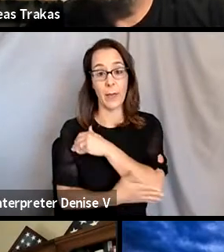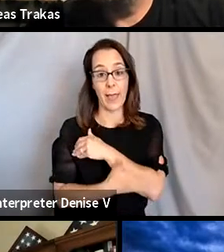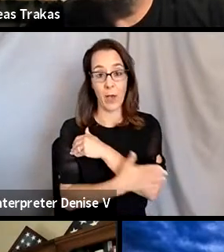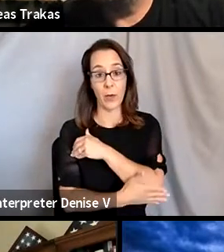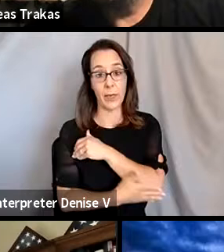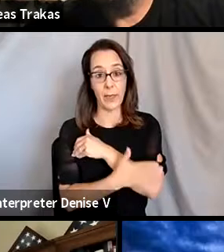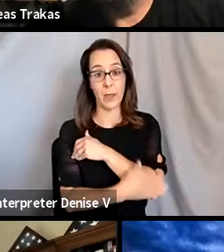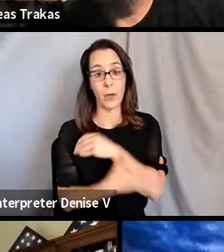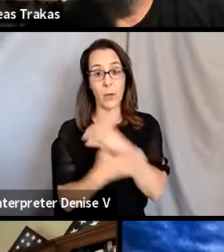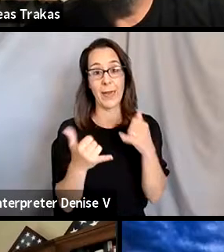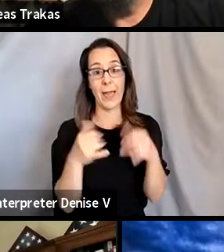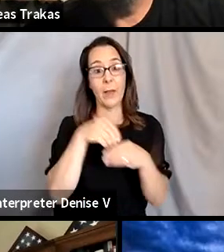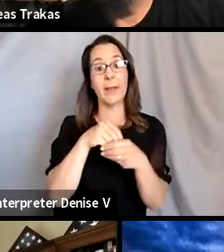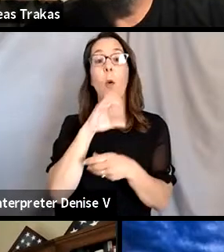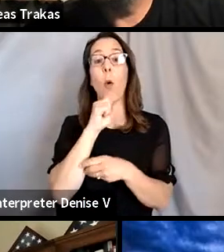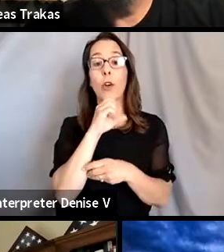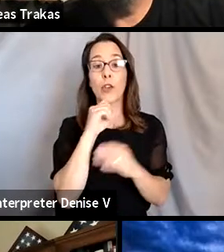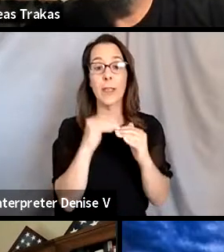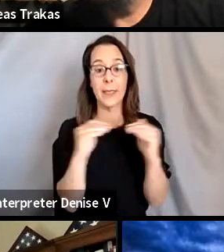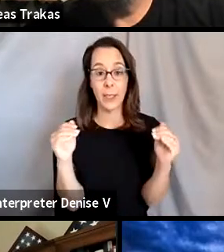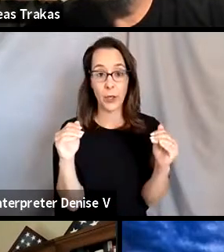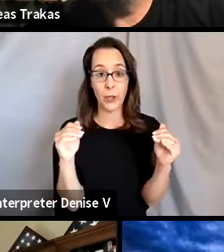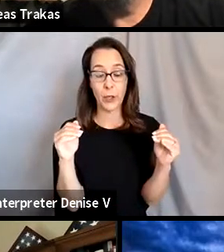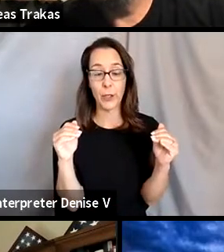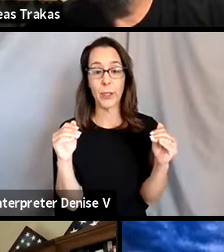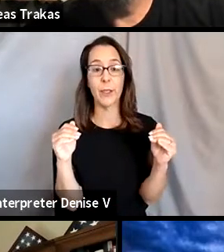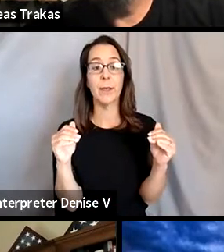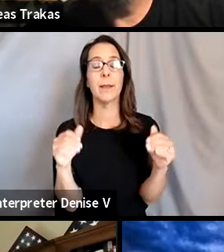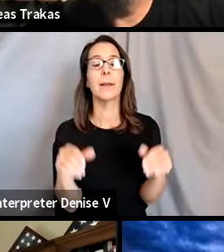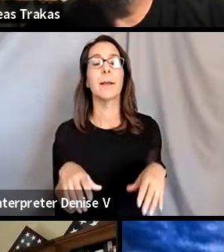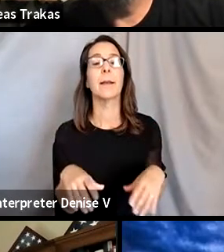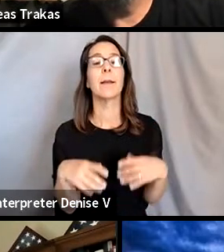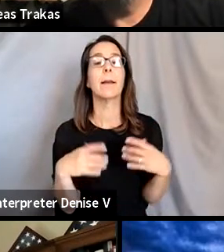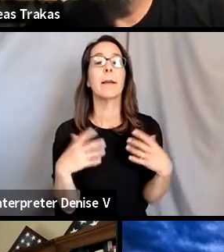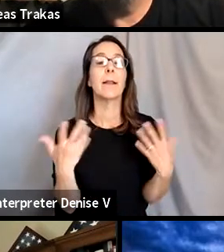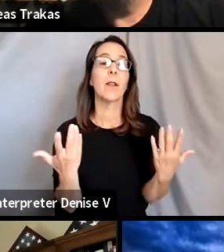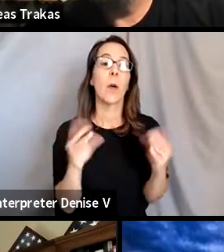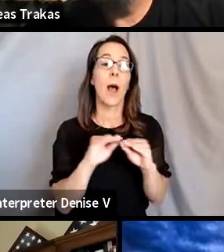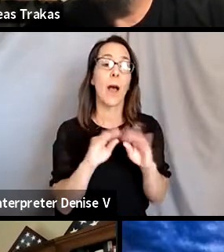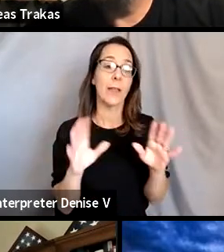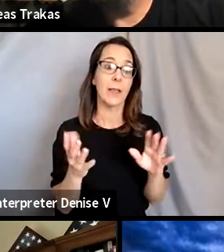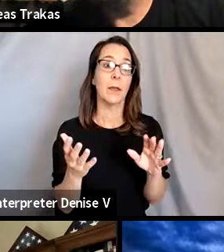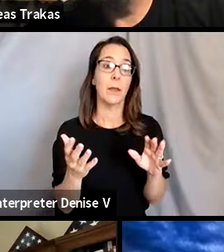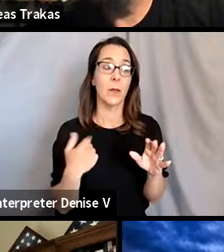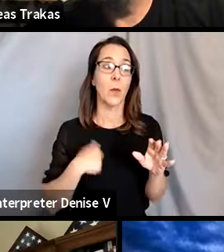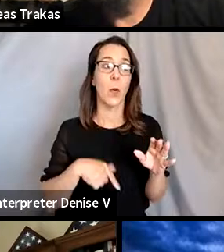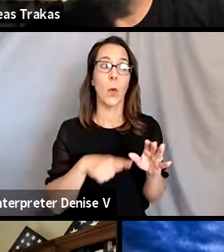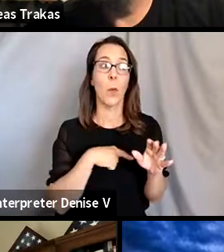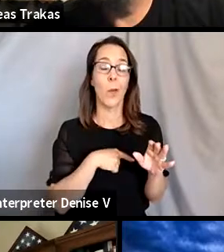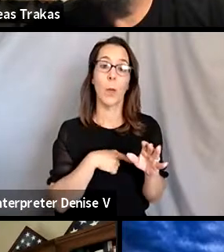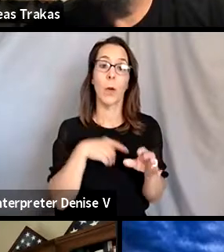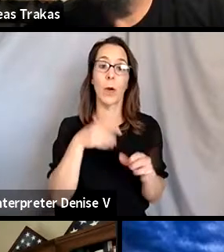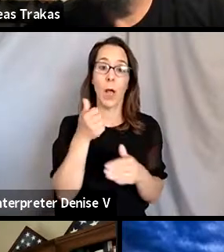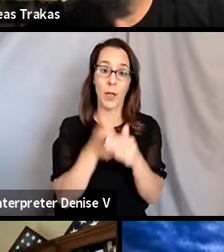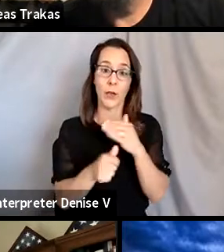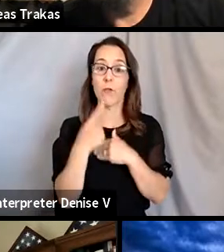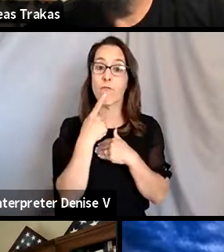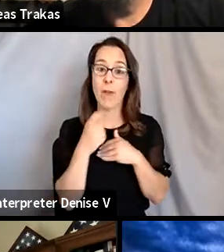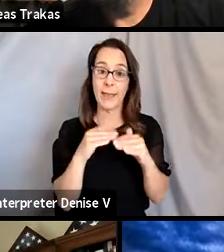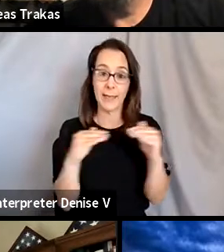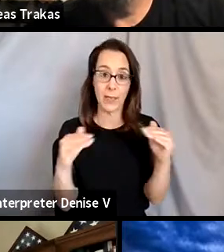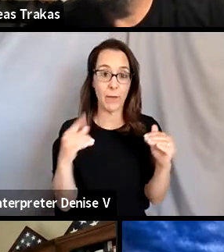in the orange tier, which is obviously we were in the red tier for quite some time, the purple tier before